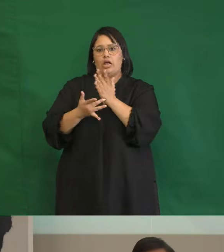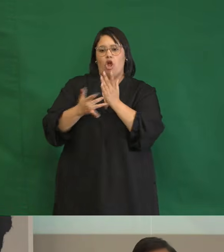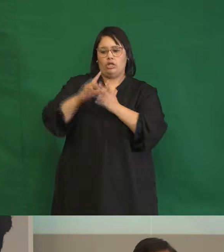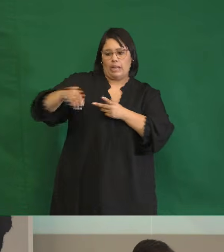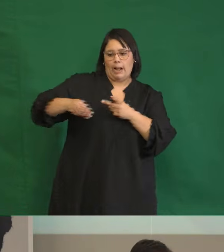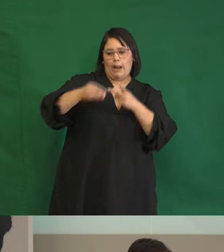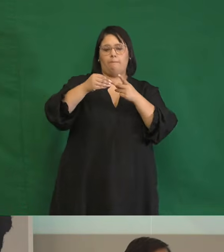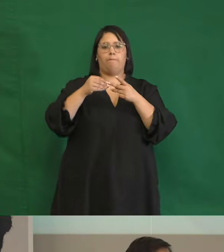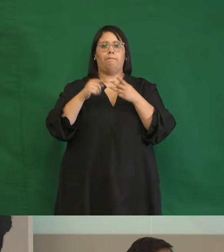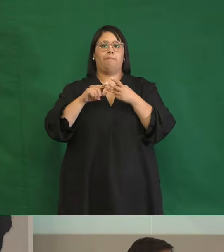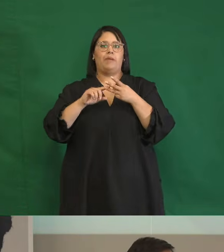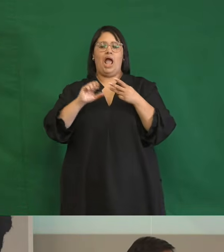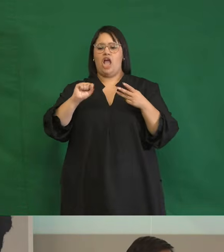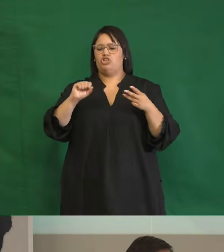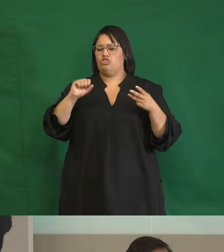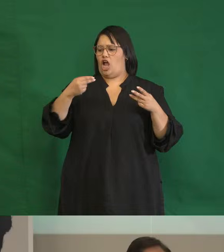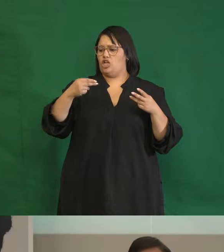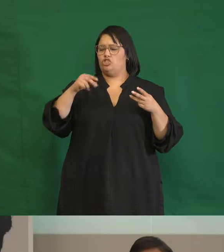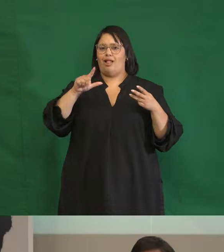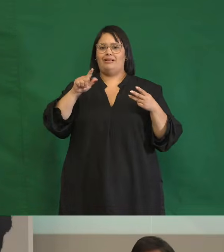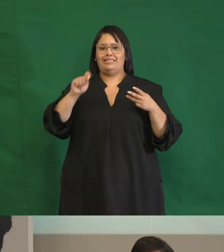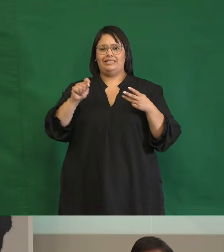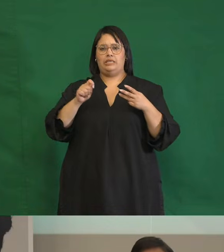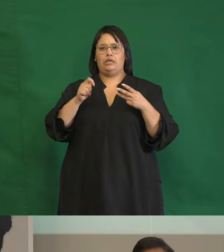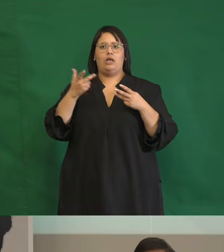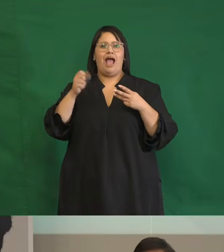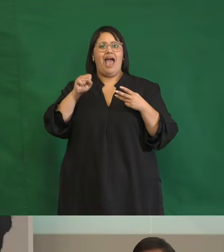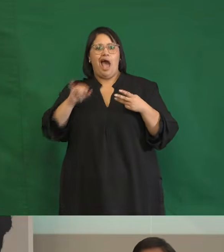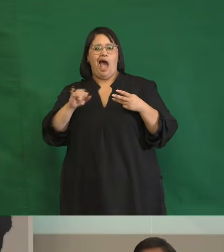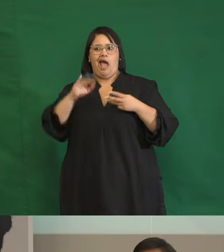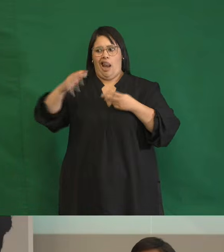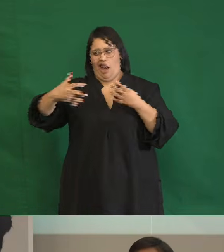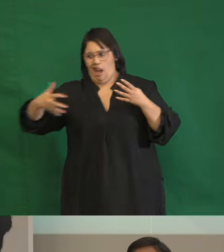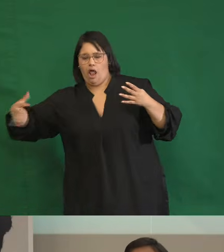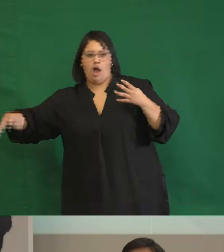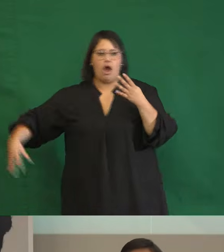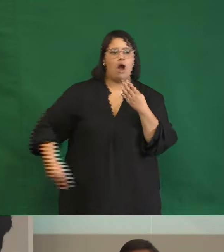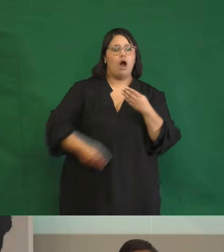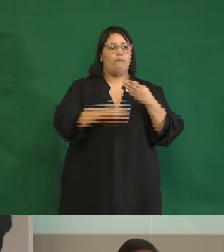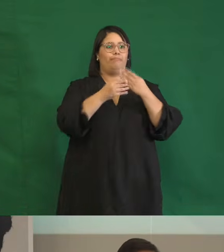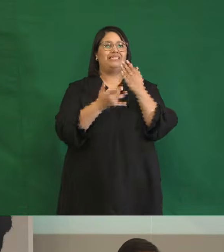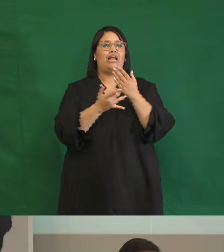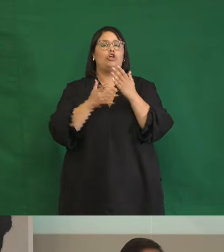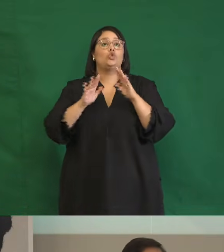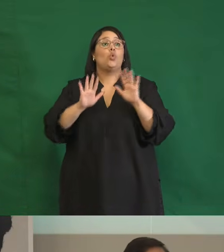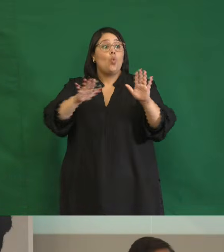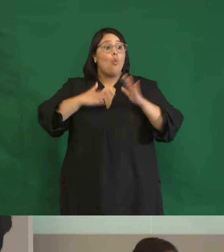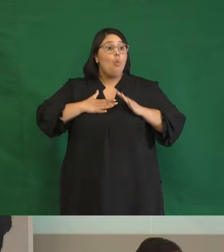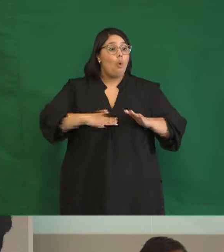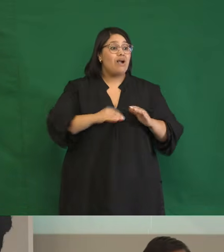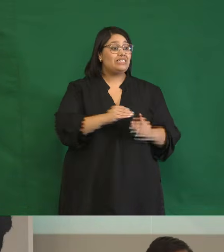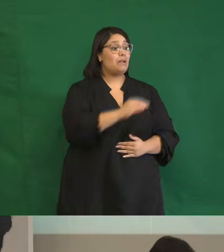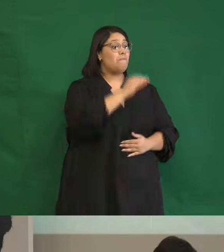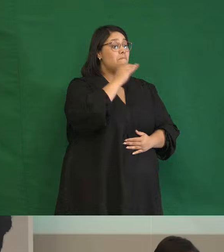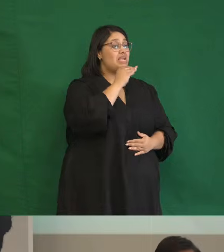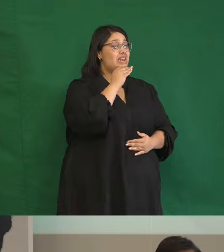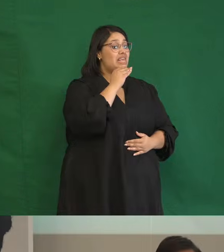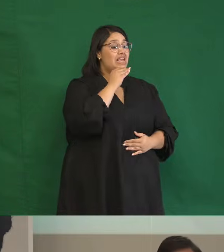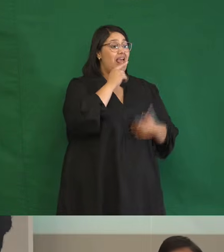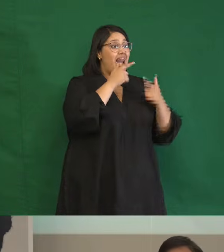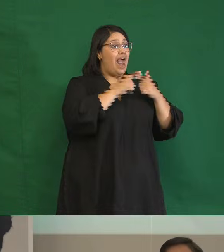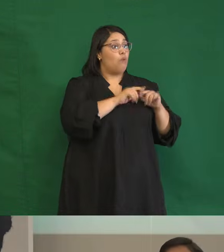solutions, AI-driven solutions, etc. Basically, anywhere where you want to represent the meaning of